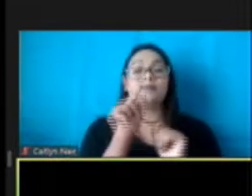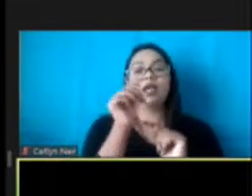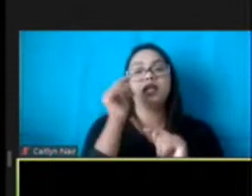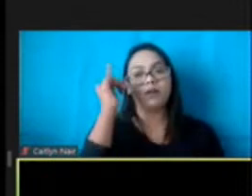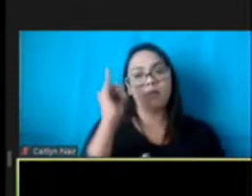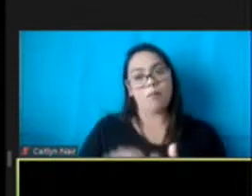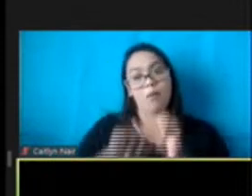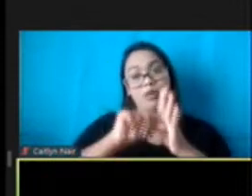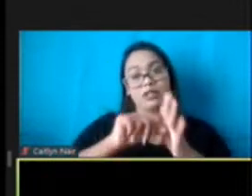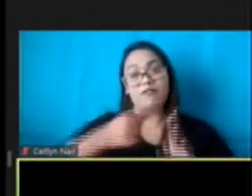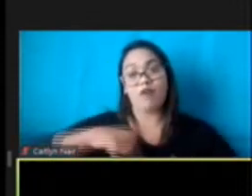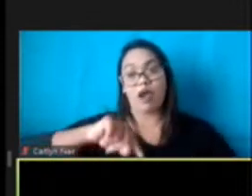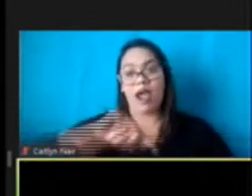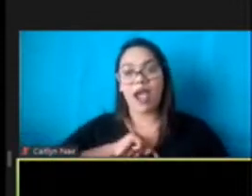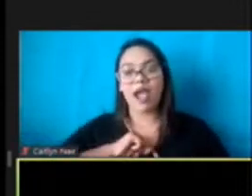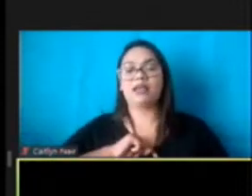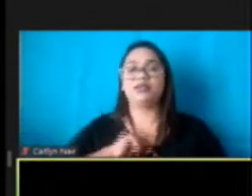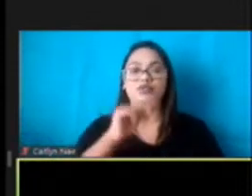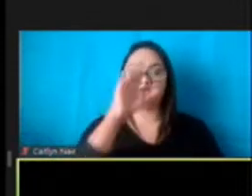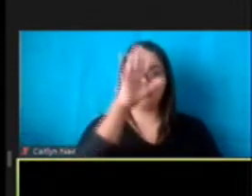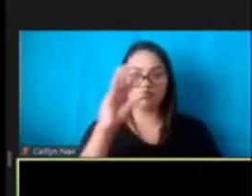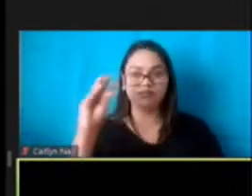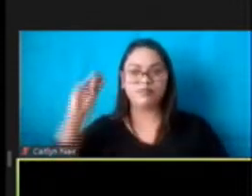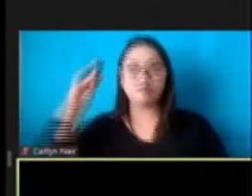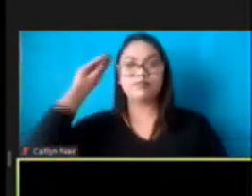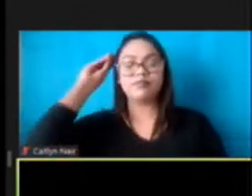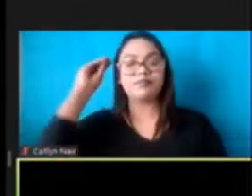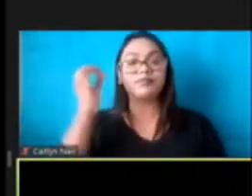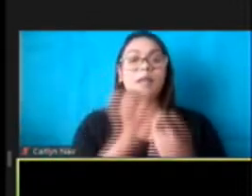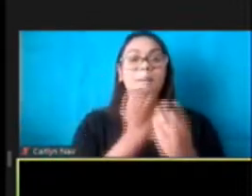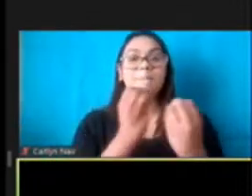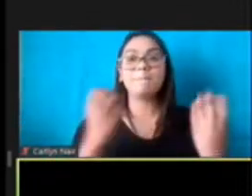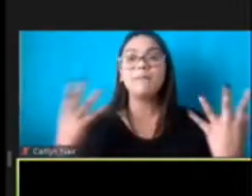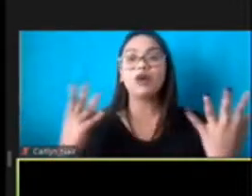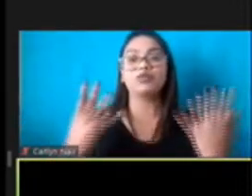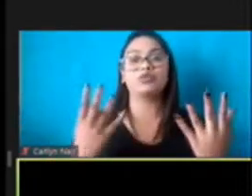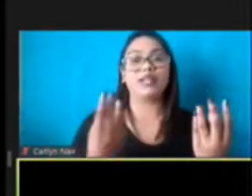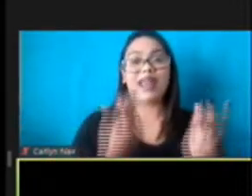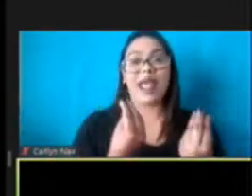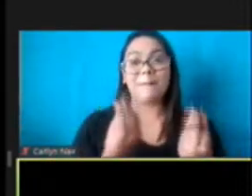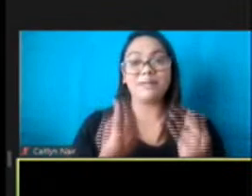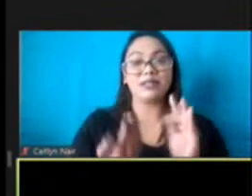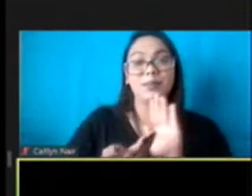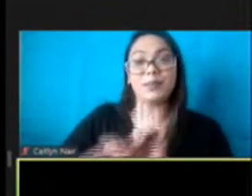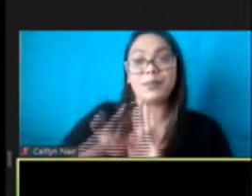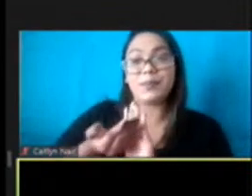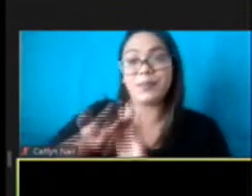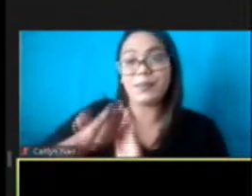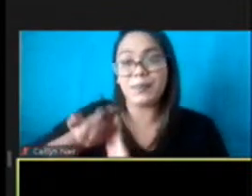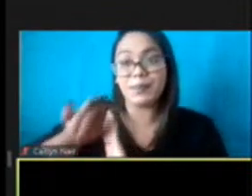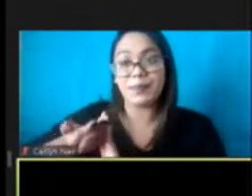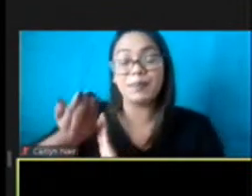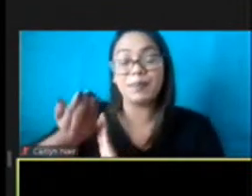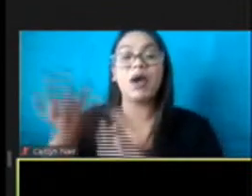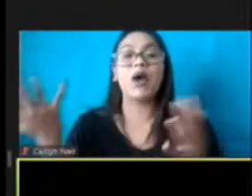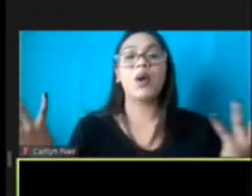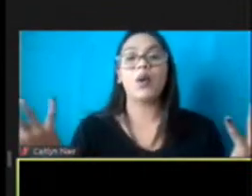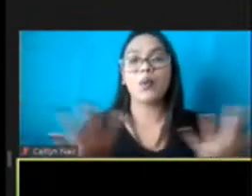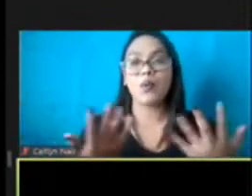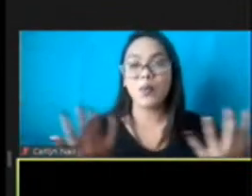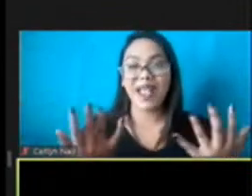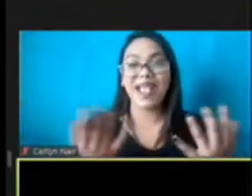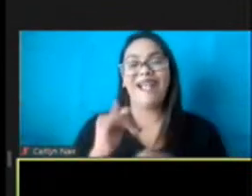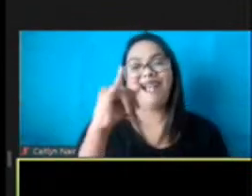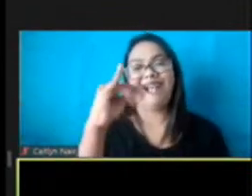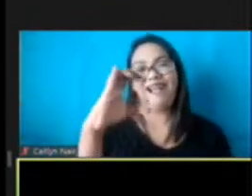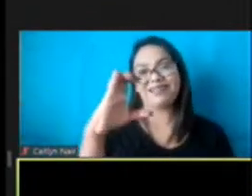the increases are seen mostly in the private sector, but we've seen increases in terms of ICU